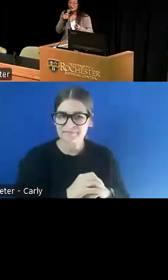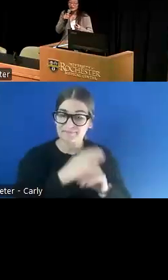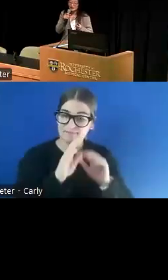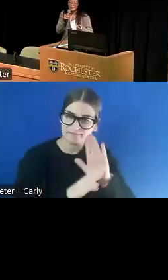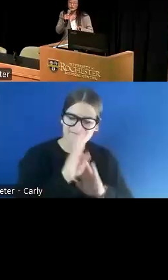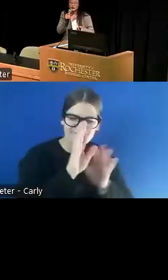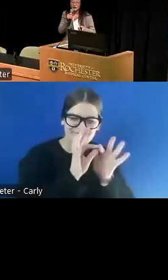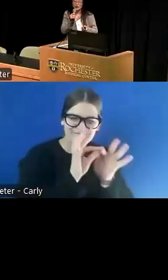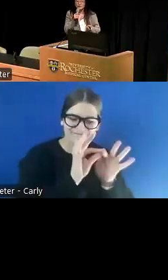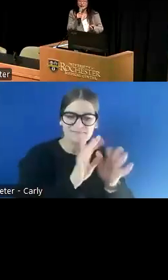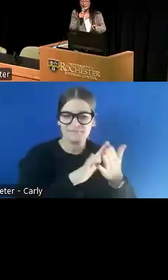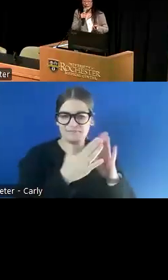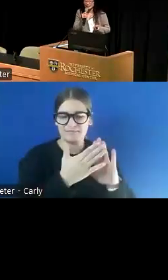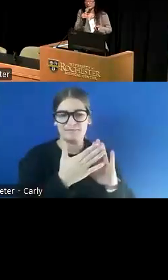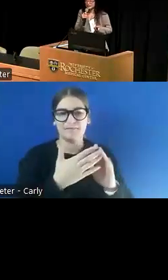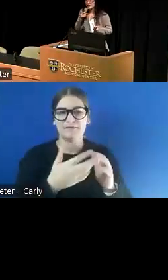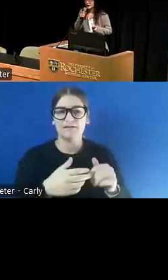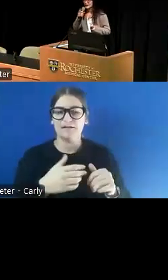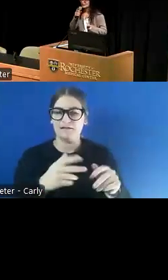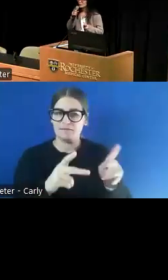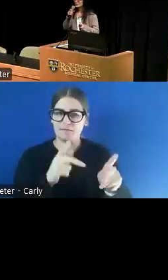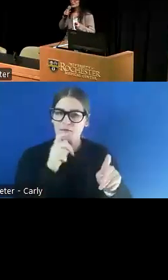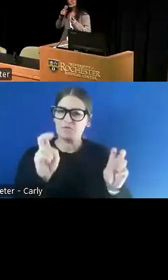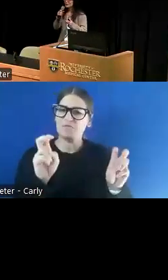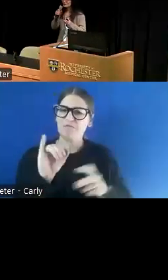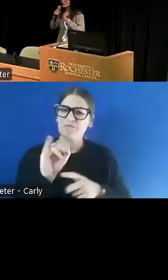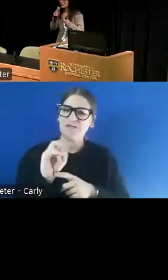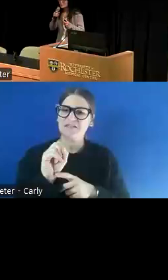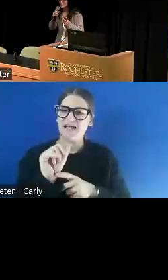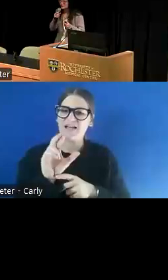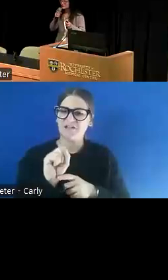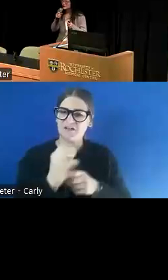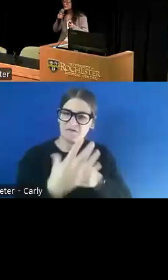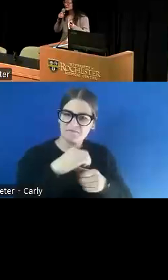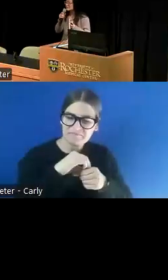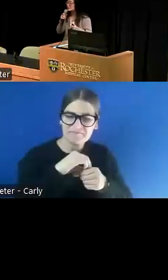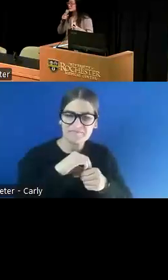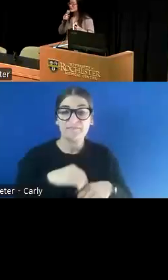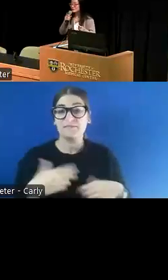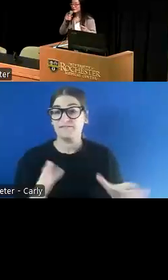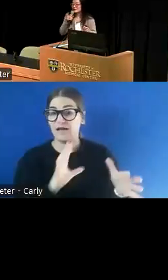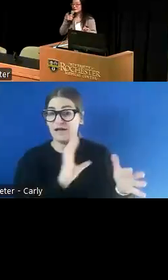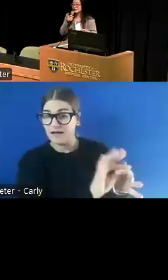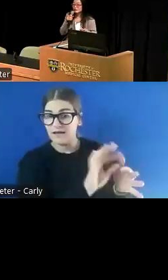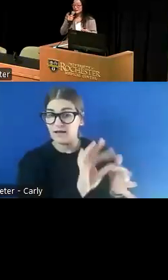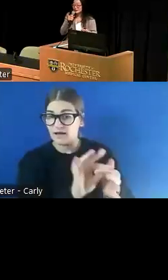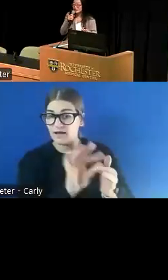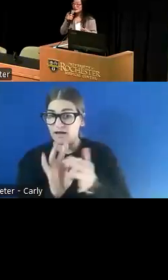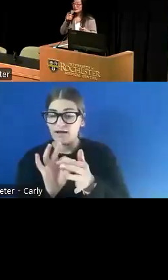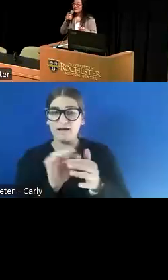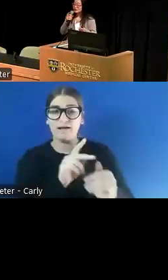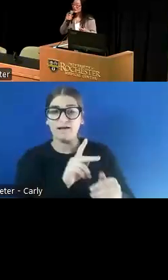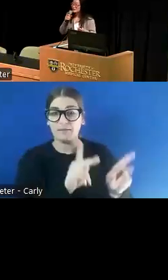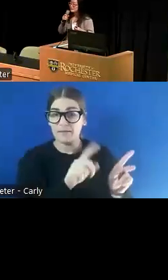a community of insiders. And so once you have built trust with a few service members or people in this